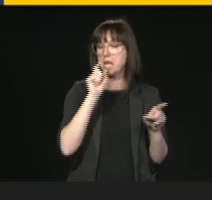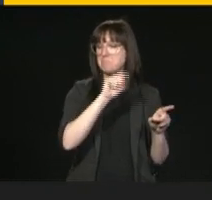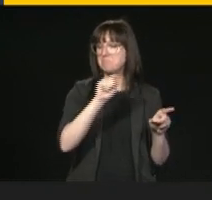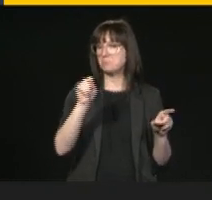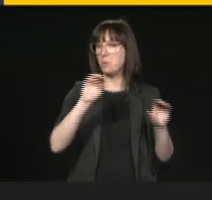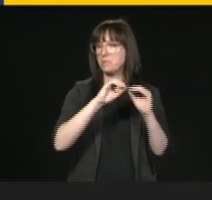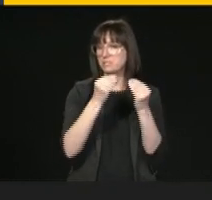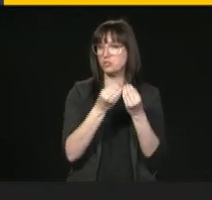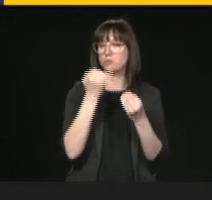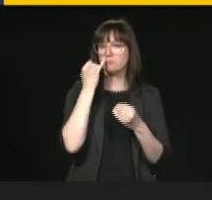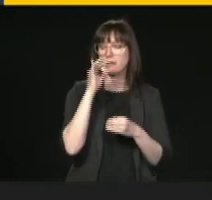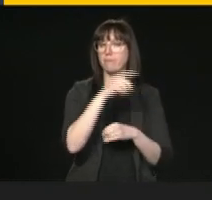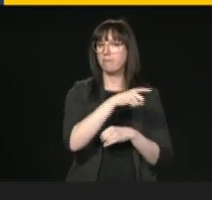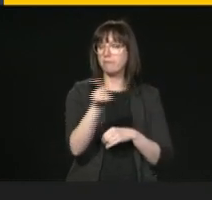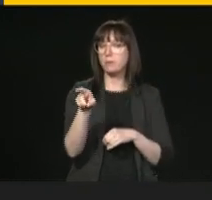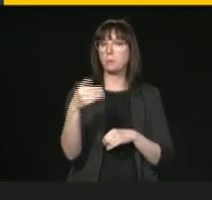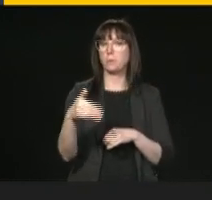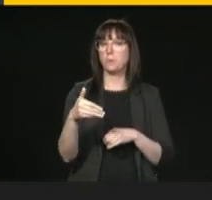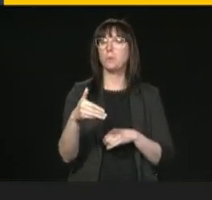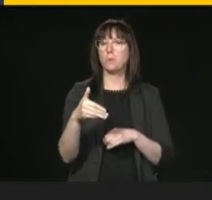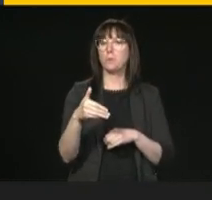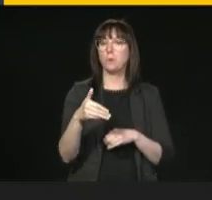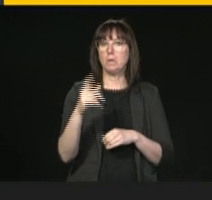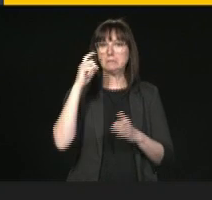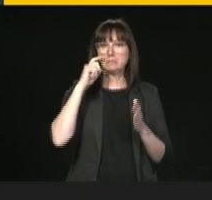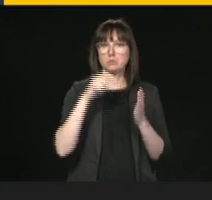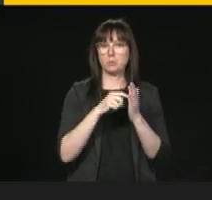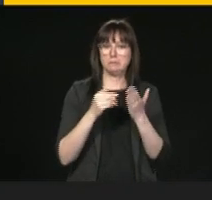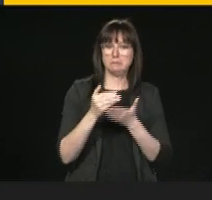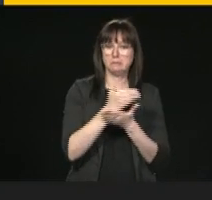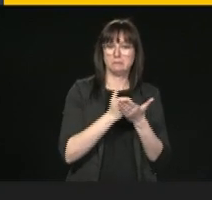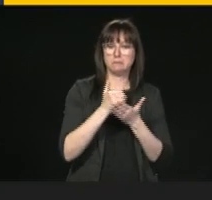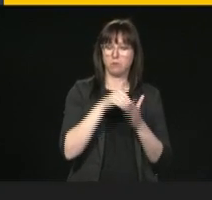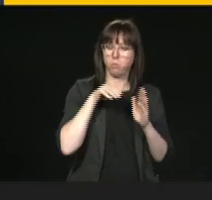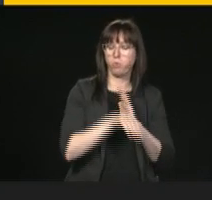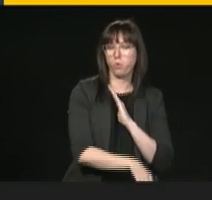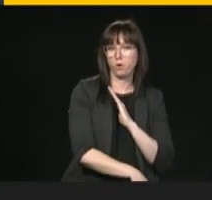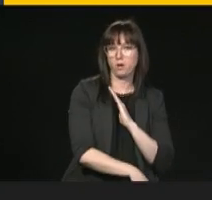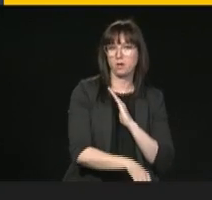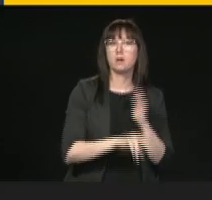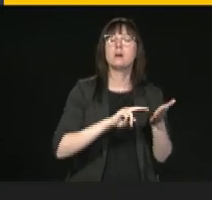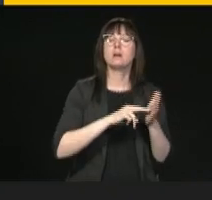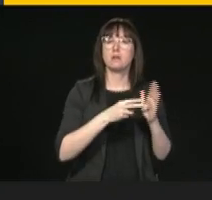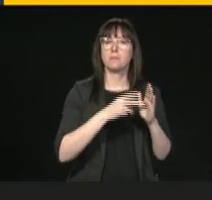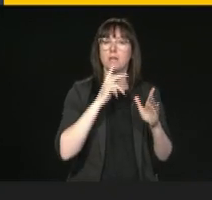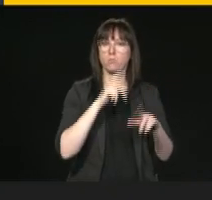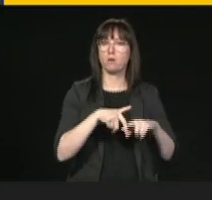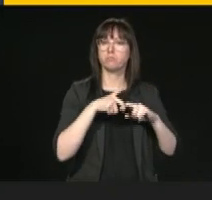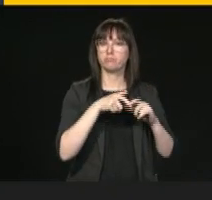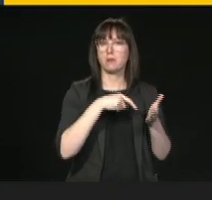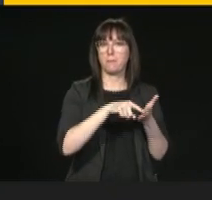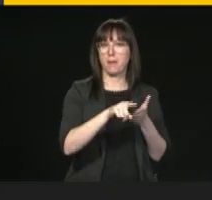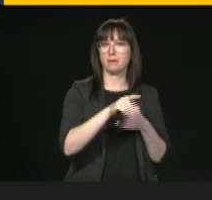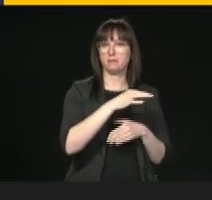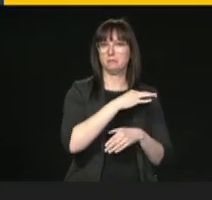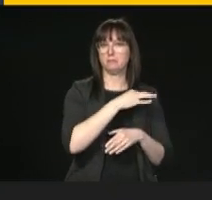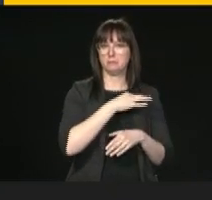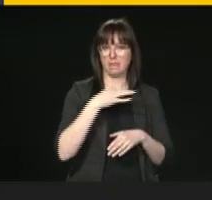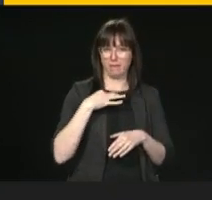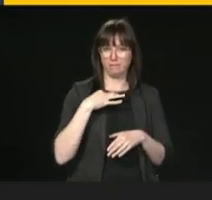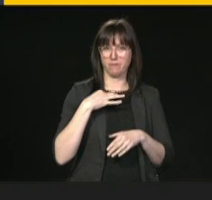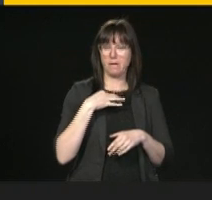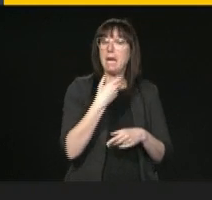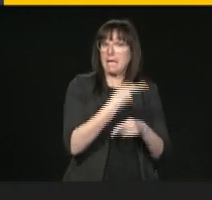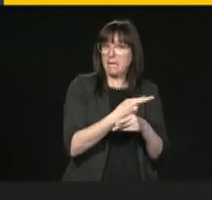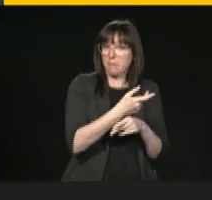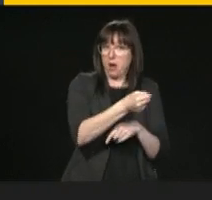revenue, they will furlough their employees, and those employees will get a direct payment from the government. It'll be $2,000 per month for